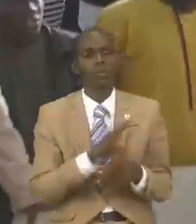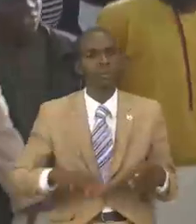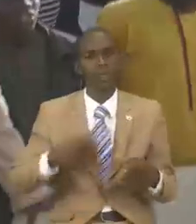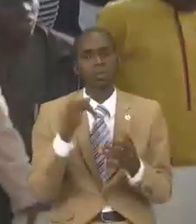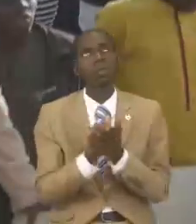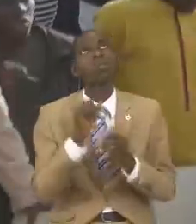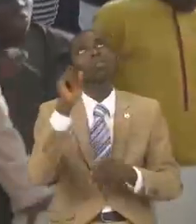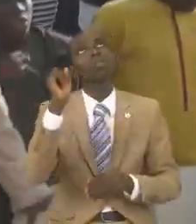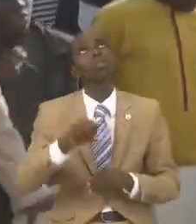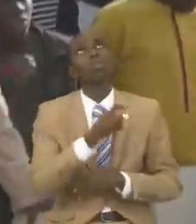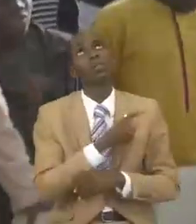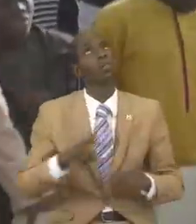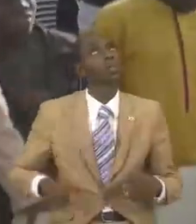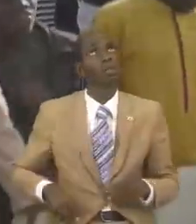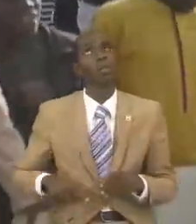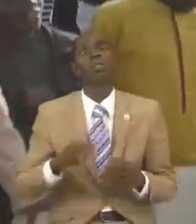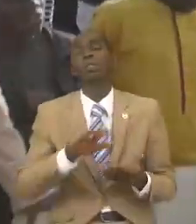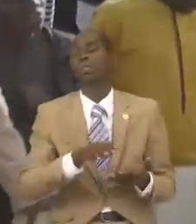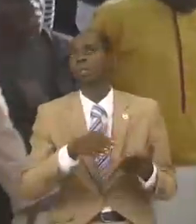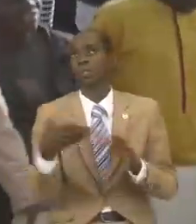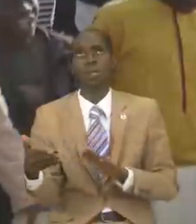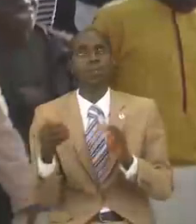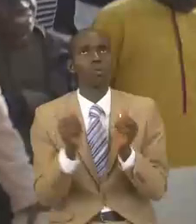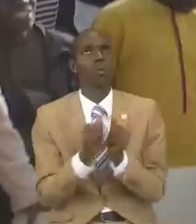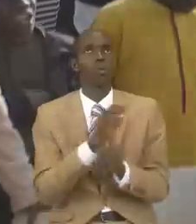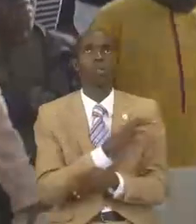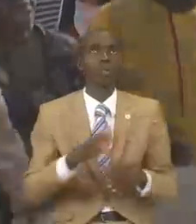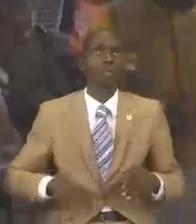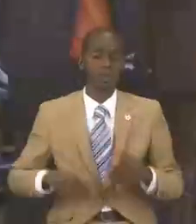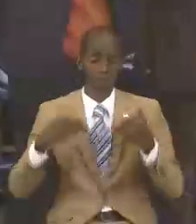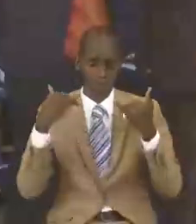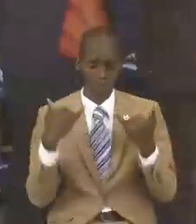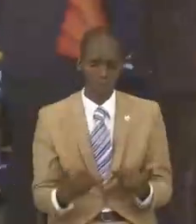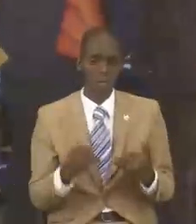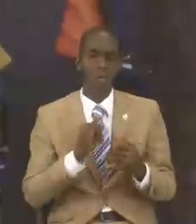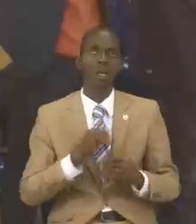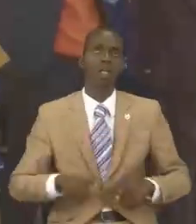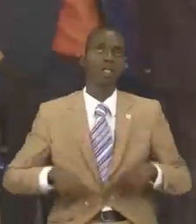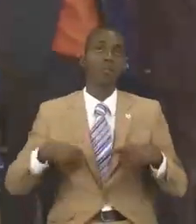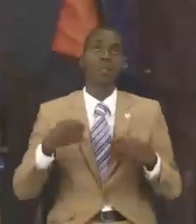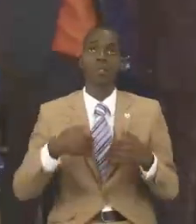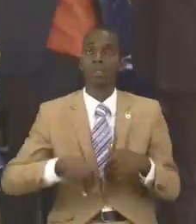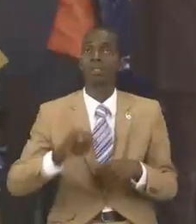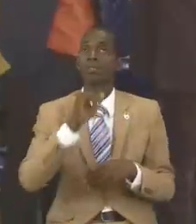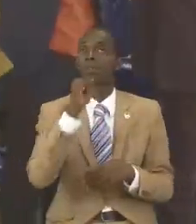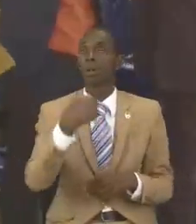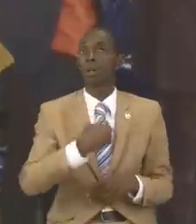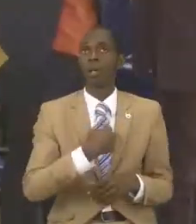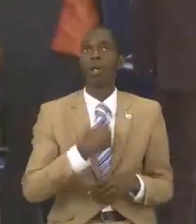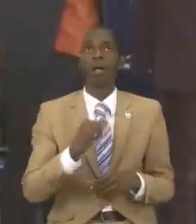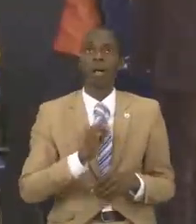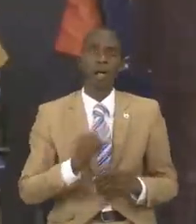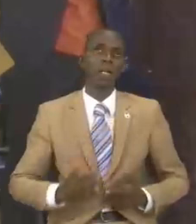Lord, crucified. But Christ, now I live, yet not I live by